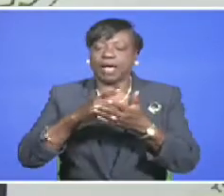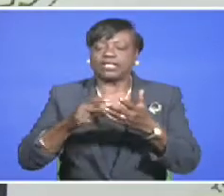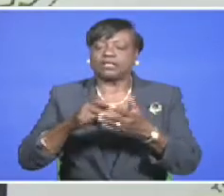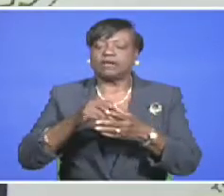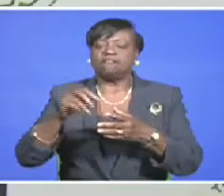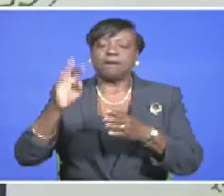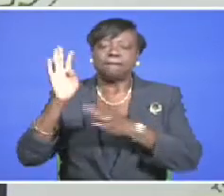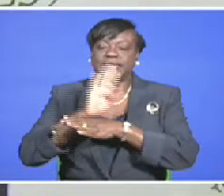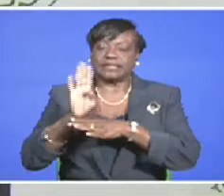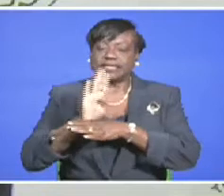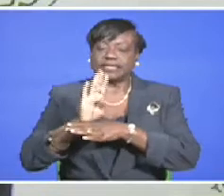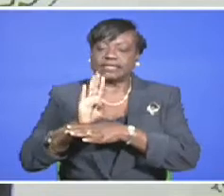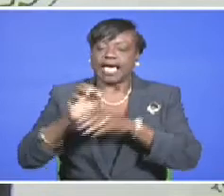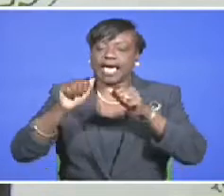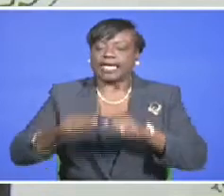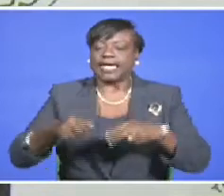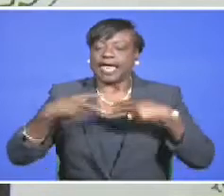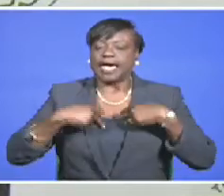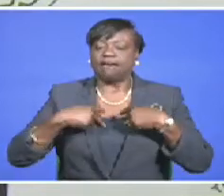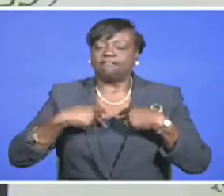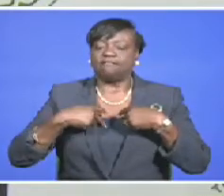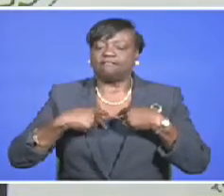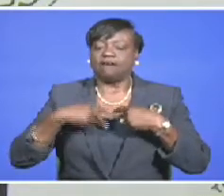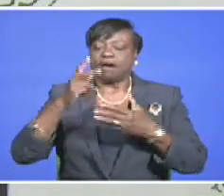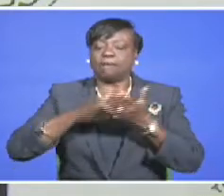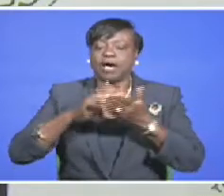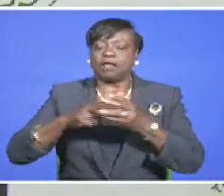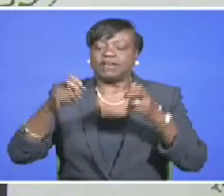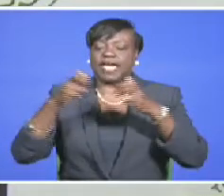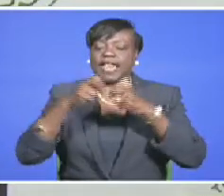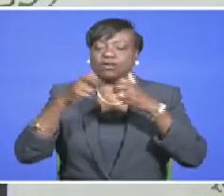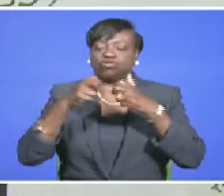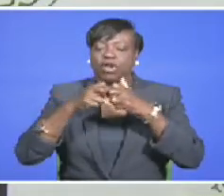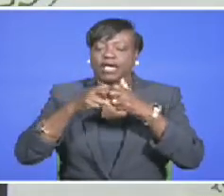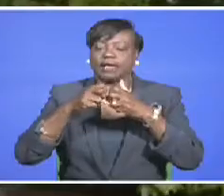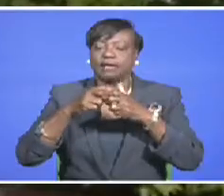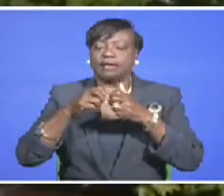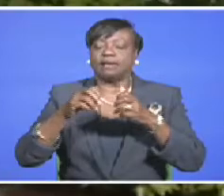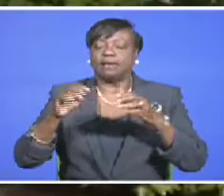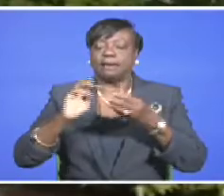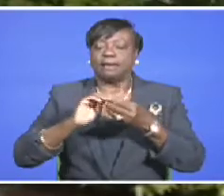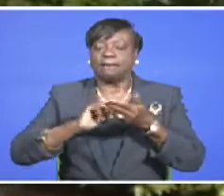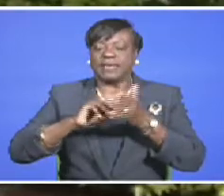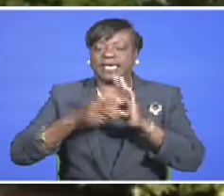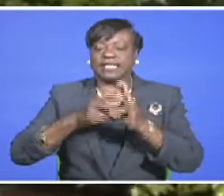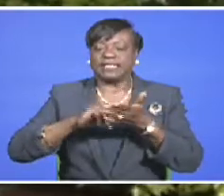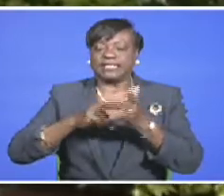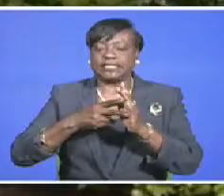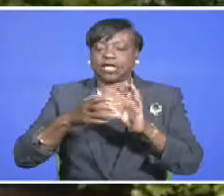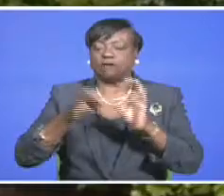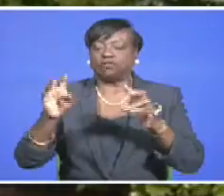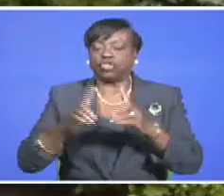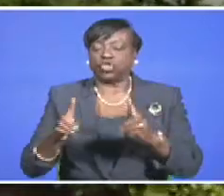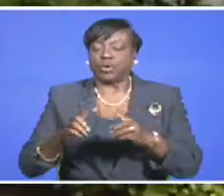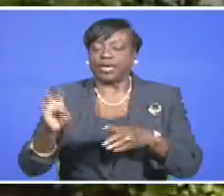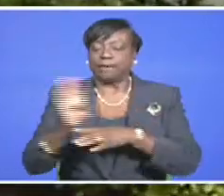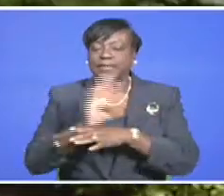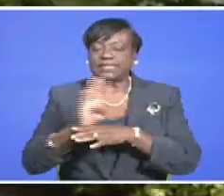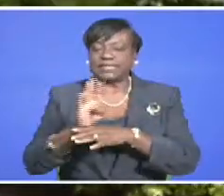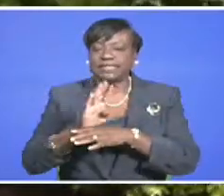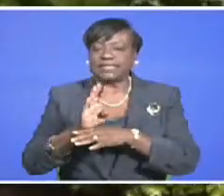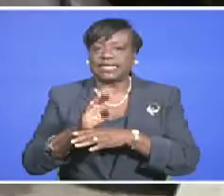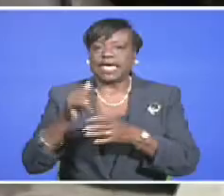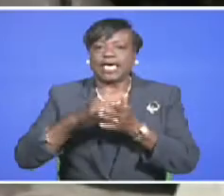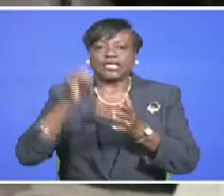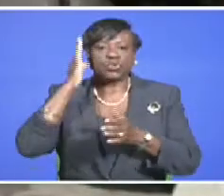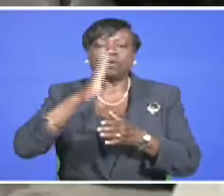have access to electronic means of conducting financial transactions. With the program set to be launched in